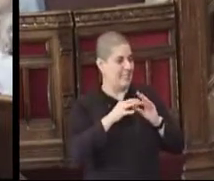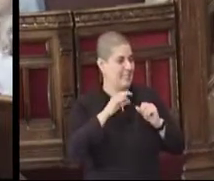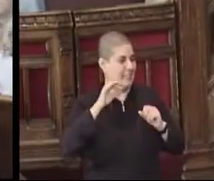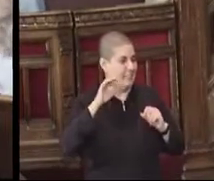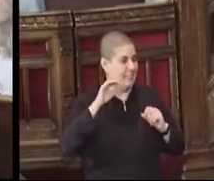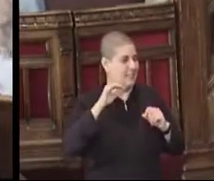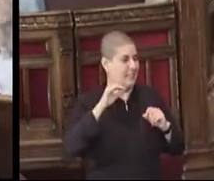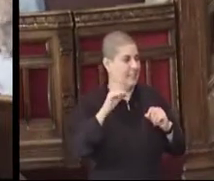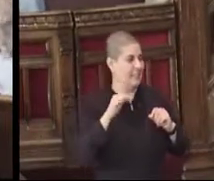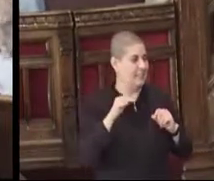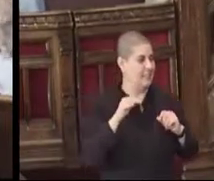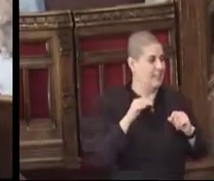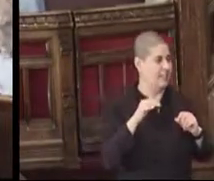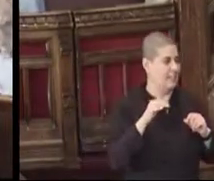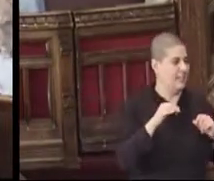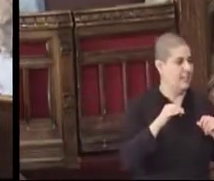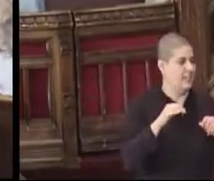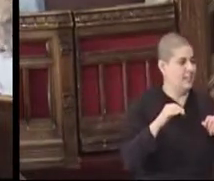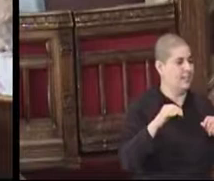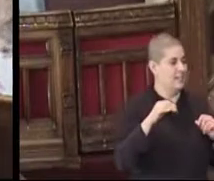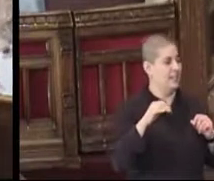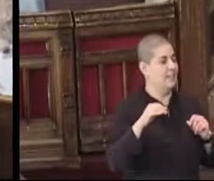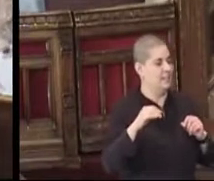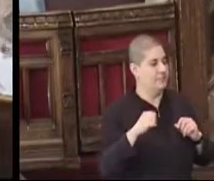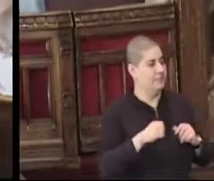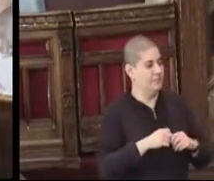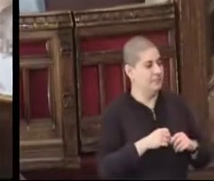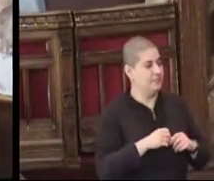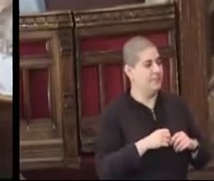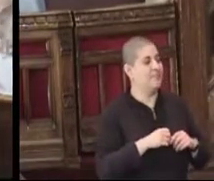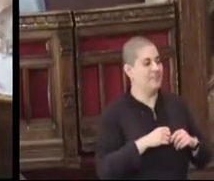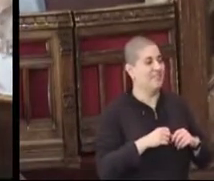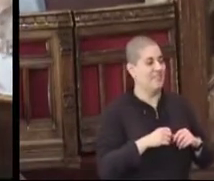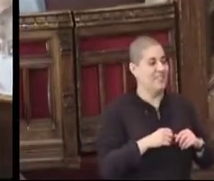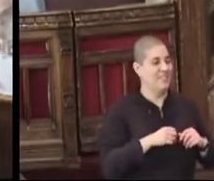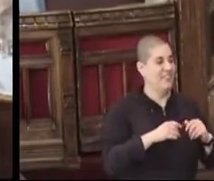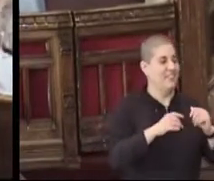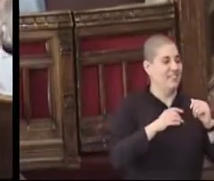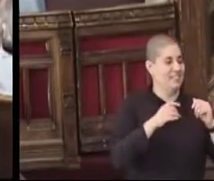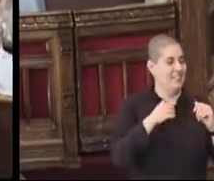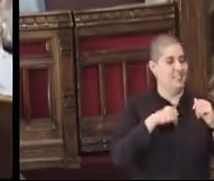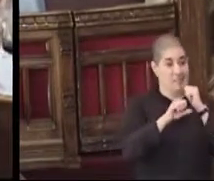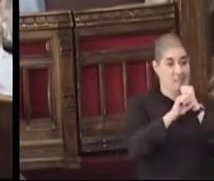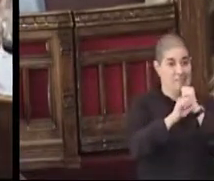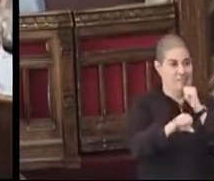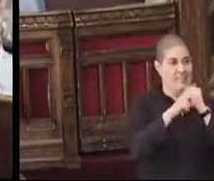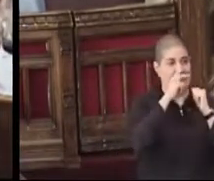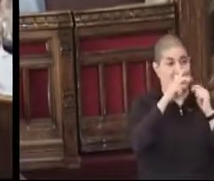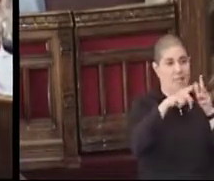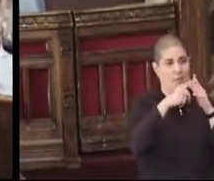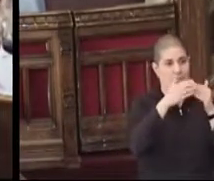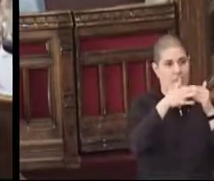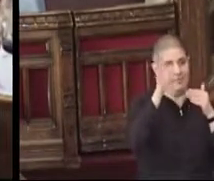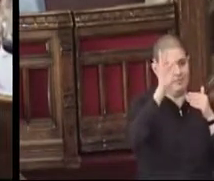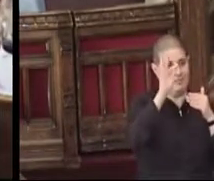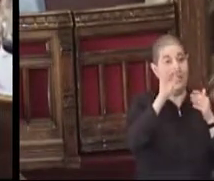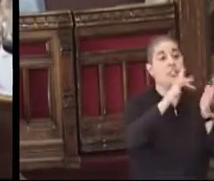there are three examples that Jesus gave where people wanted to follow him, but